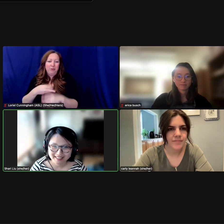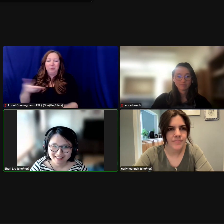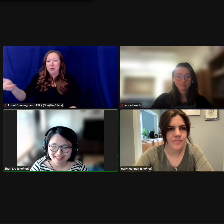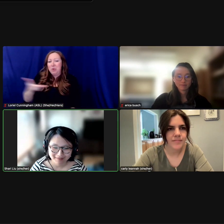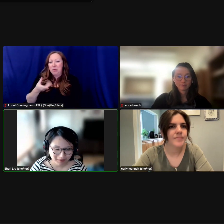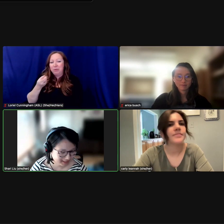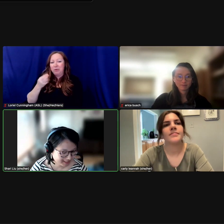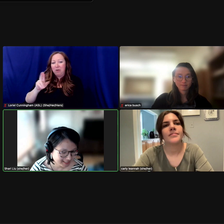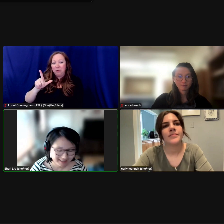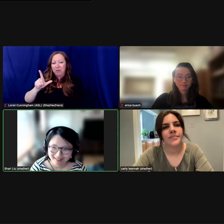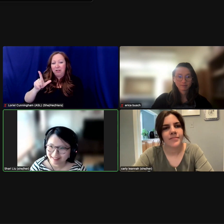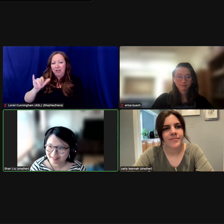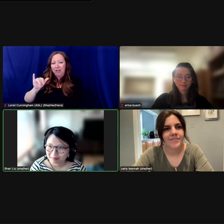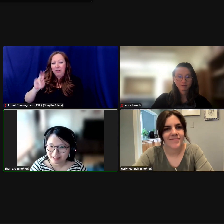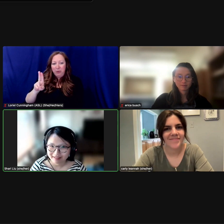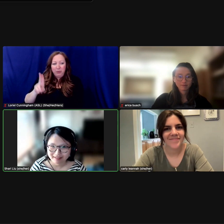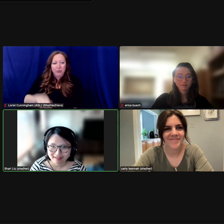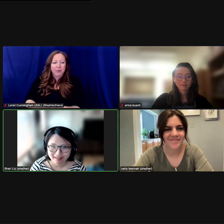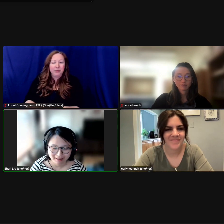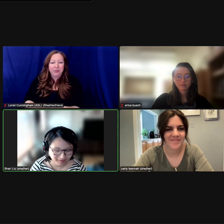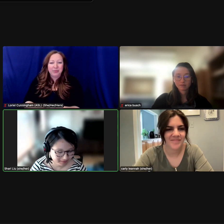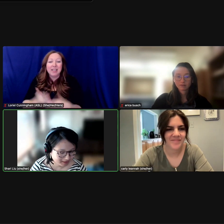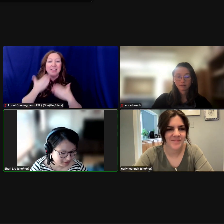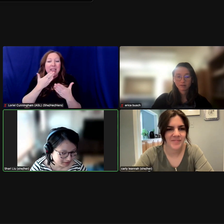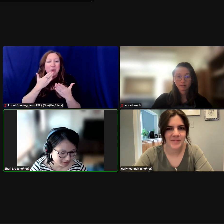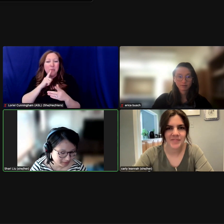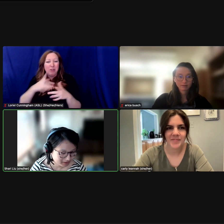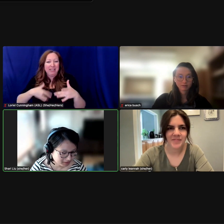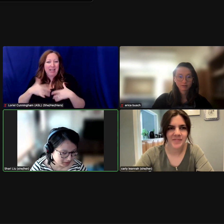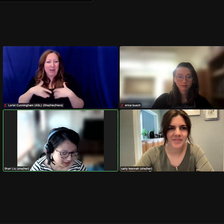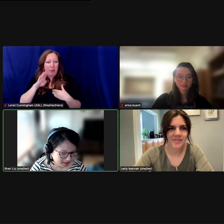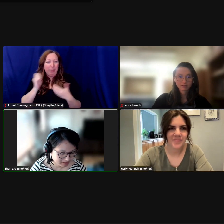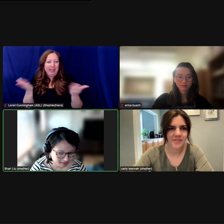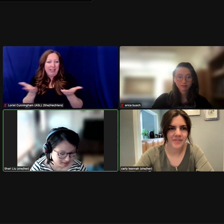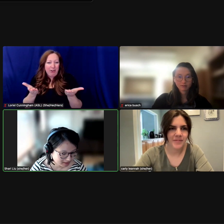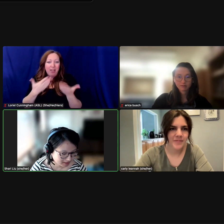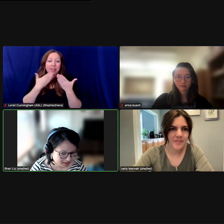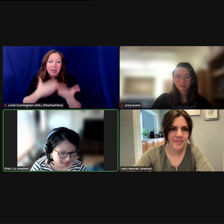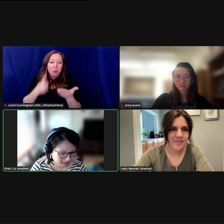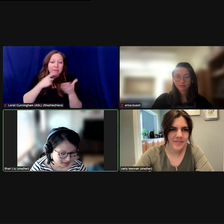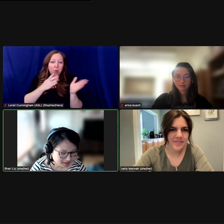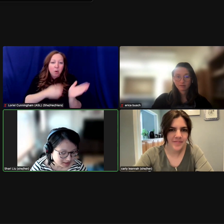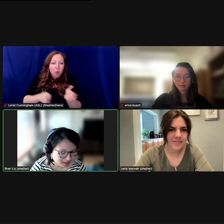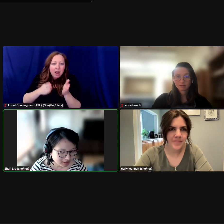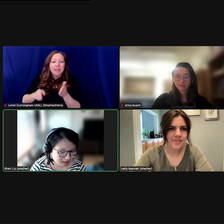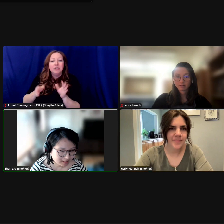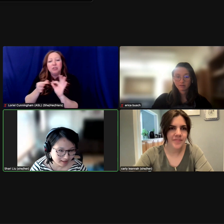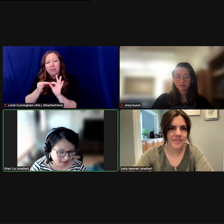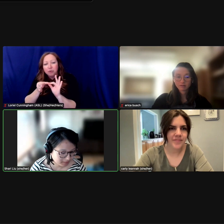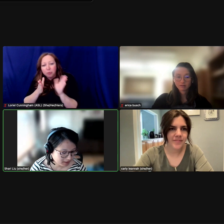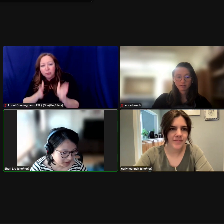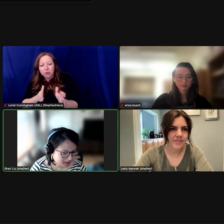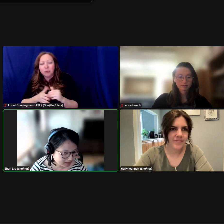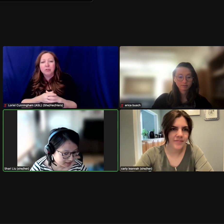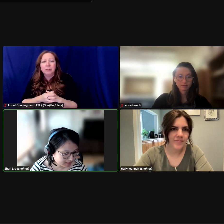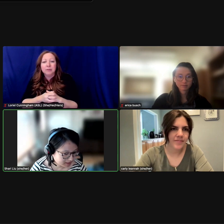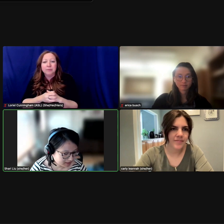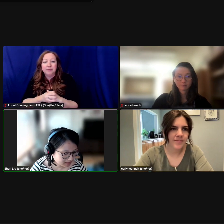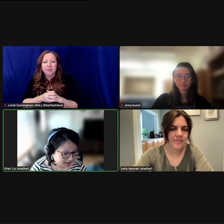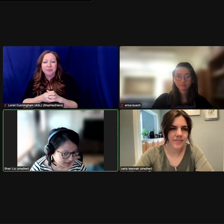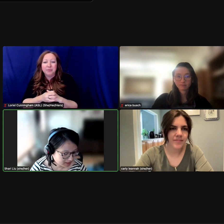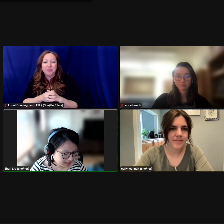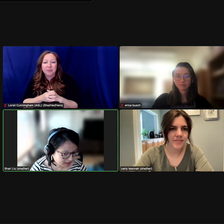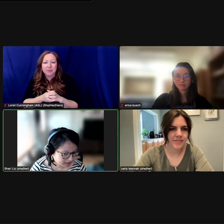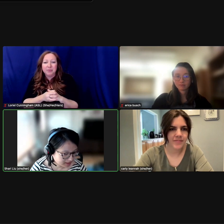Thank you so much. I'm really excited to be here. Thank you so much to the organizers and the interpreters. I wanted